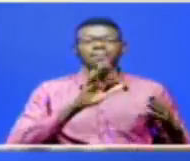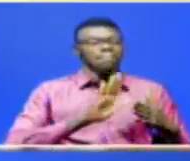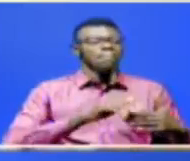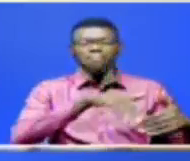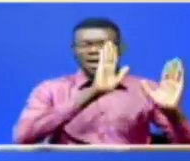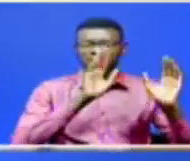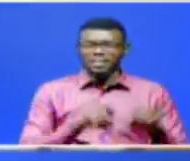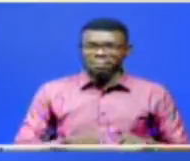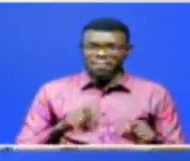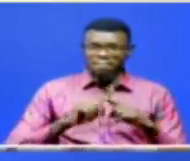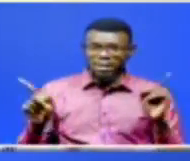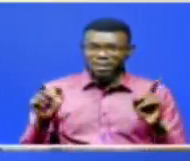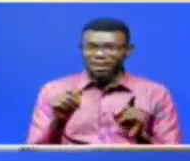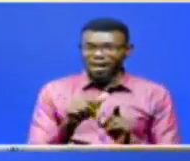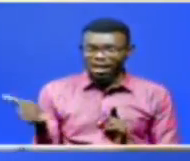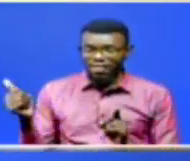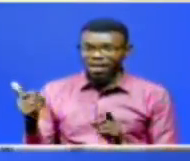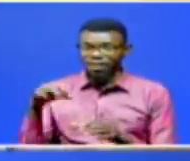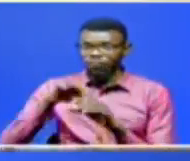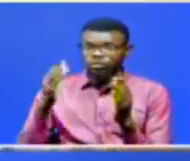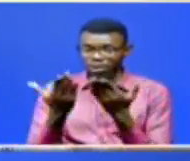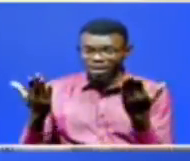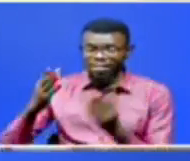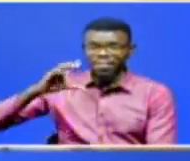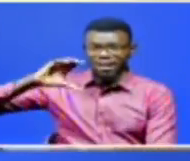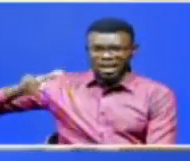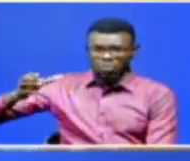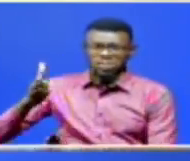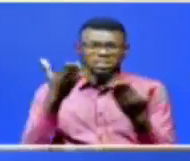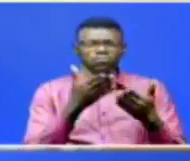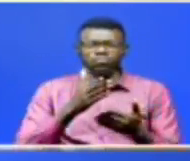national. Lakini zile zingine zote, we vote kwa counties. Zote.